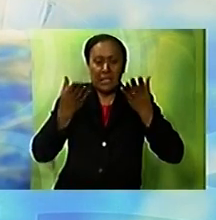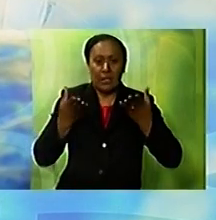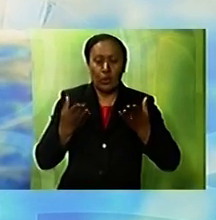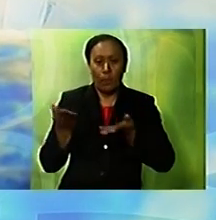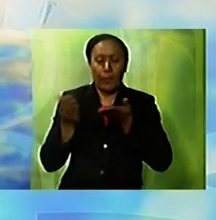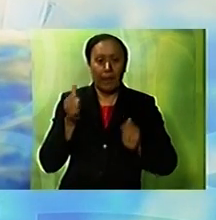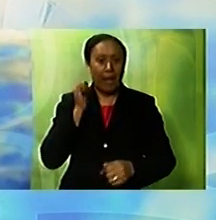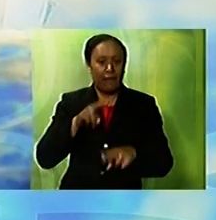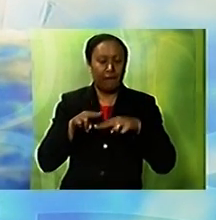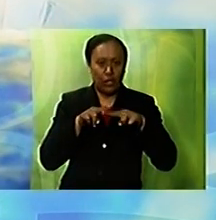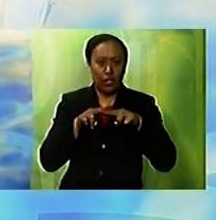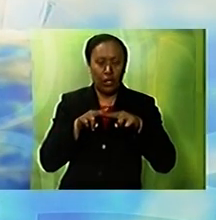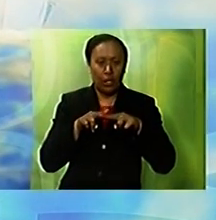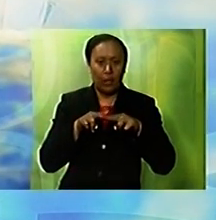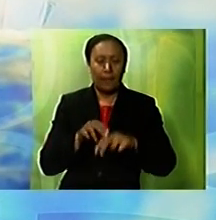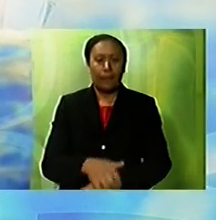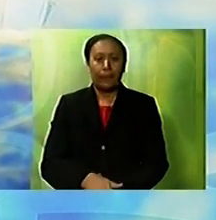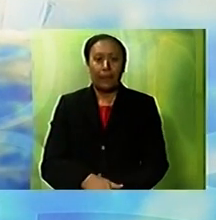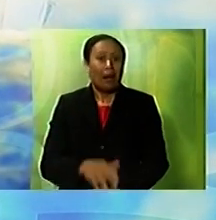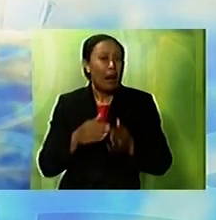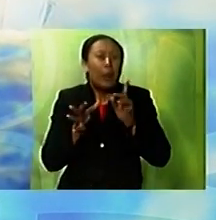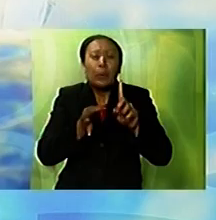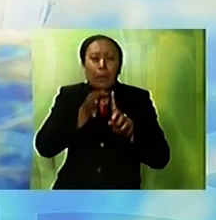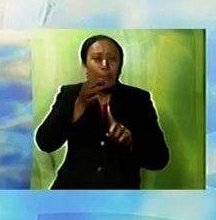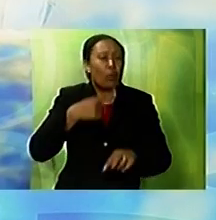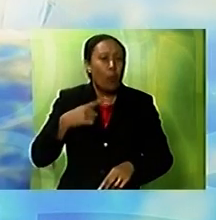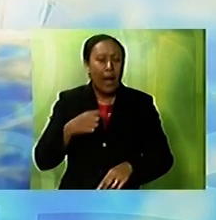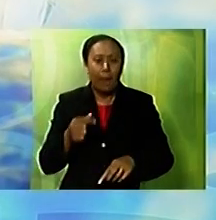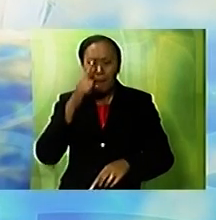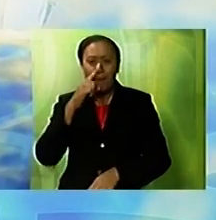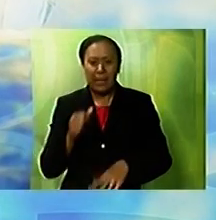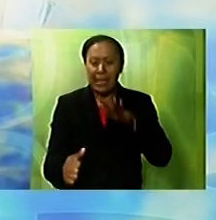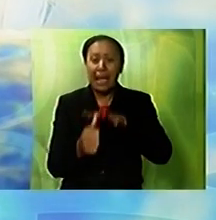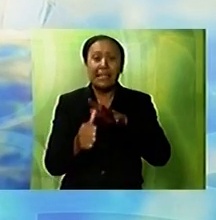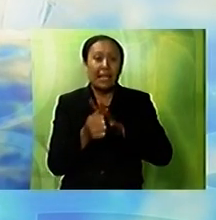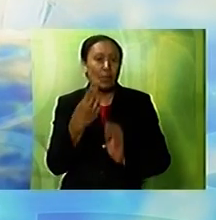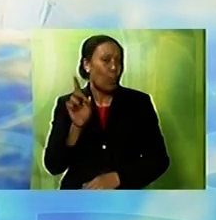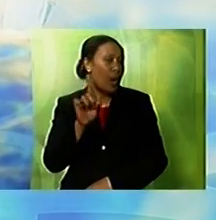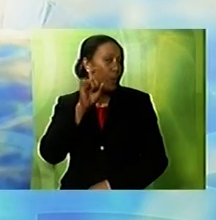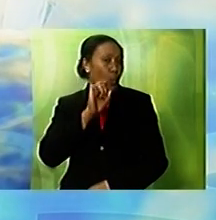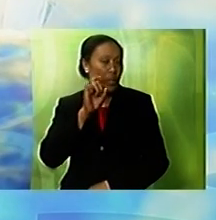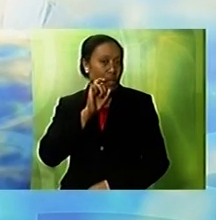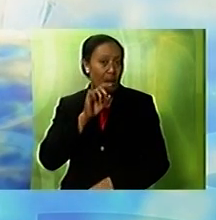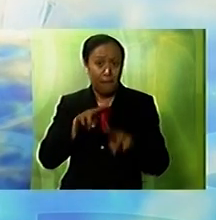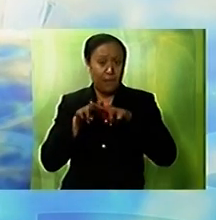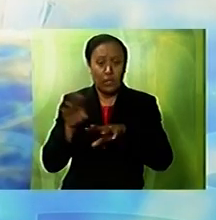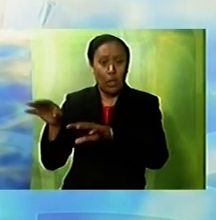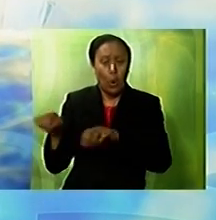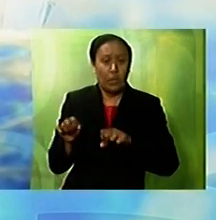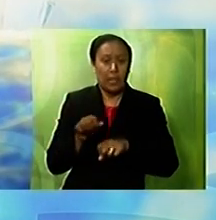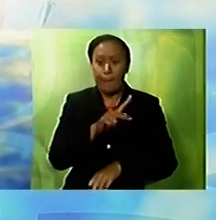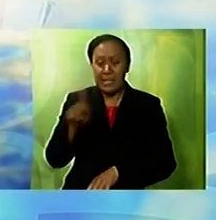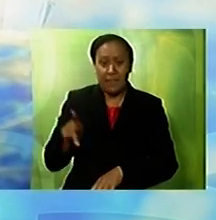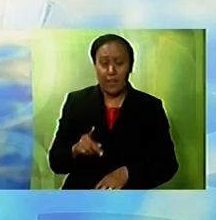to democracy. It is also working on improving people's access to basic needs like water. And hosting a Pacific conference that will